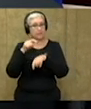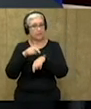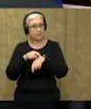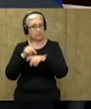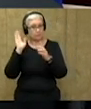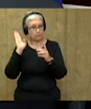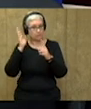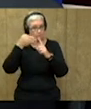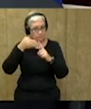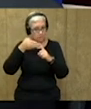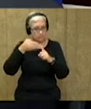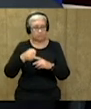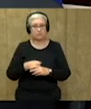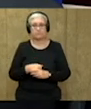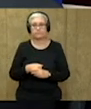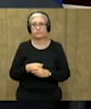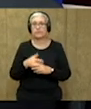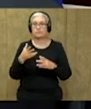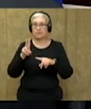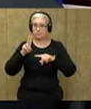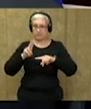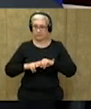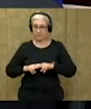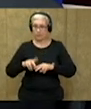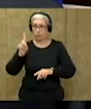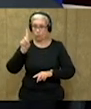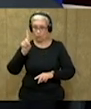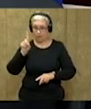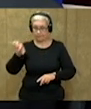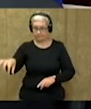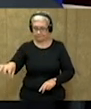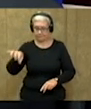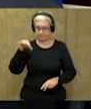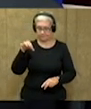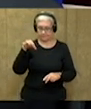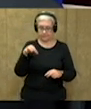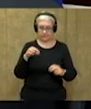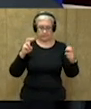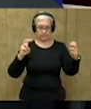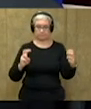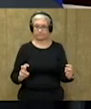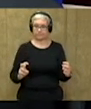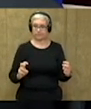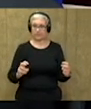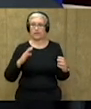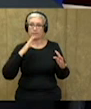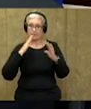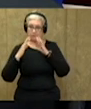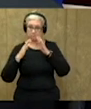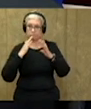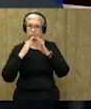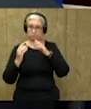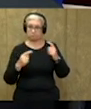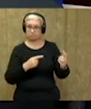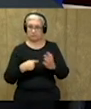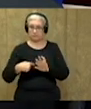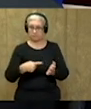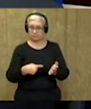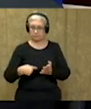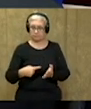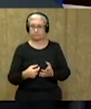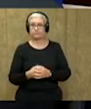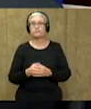So you can pull them one at a time and sit down and have that discussion. Remember to exercise what we've taught you today. Remain